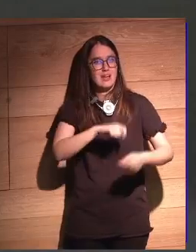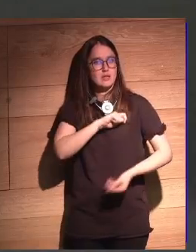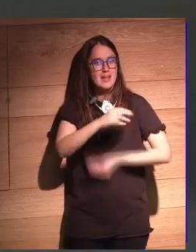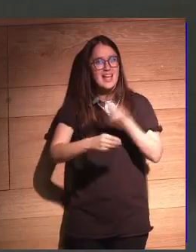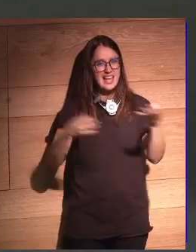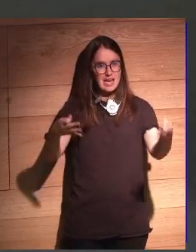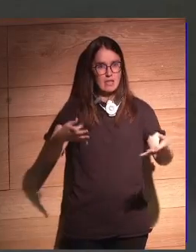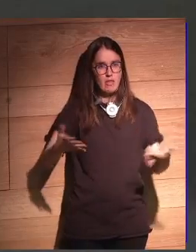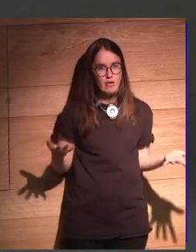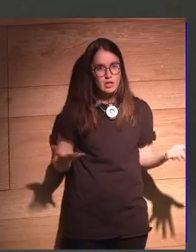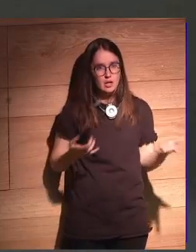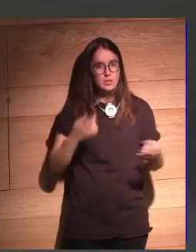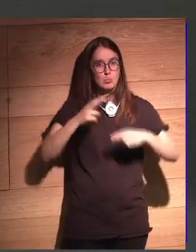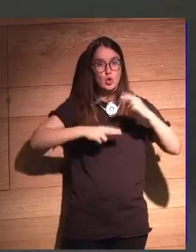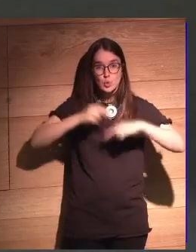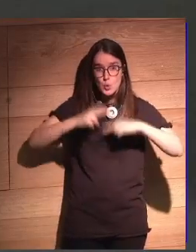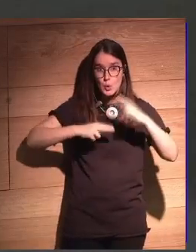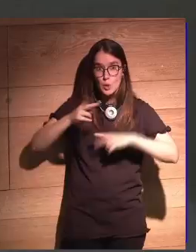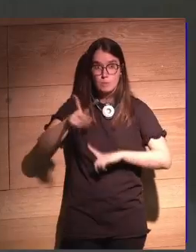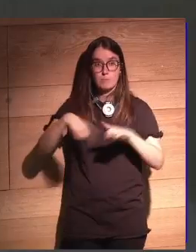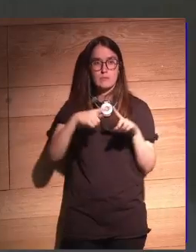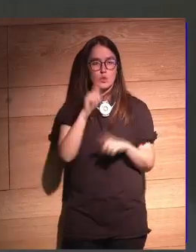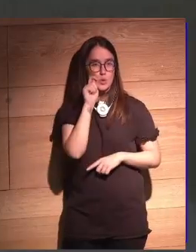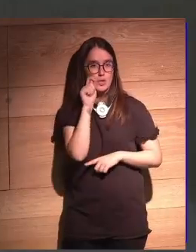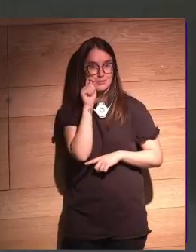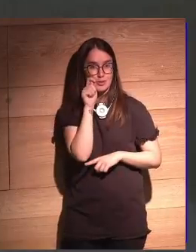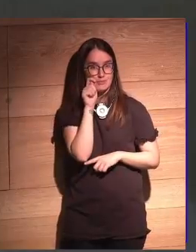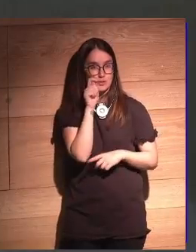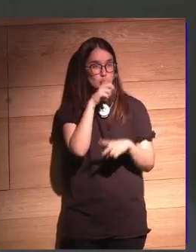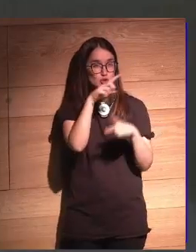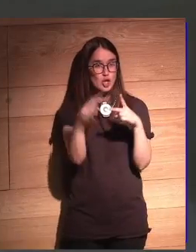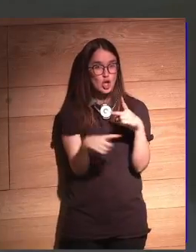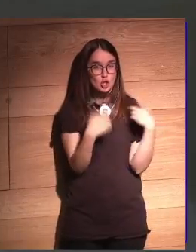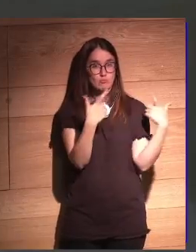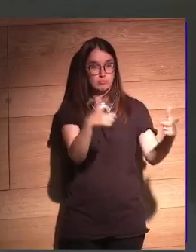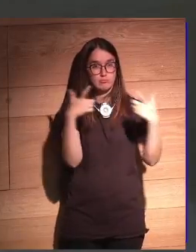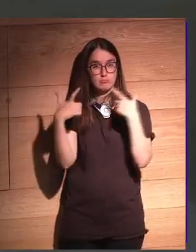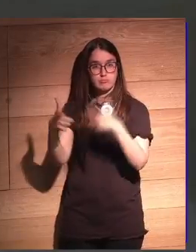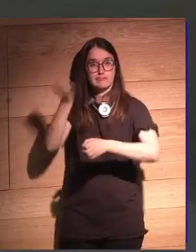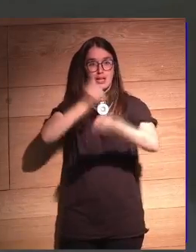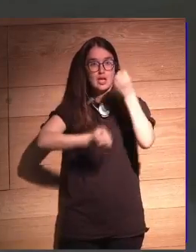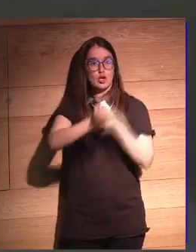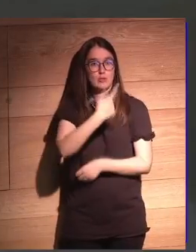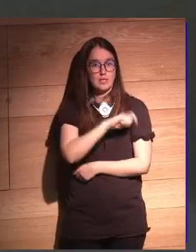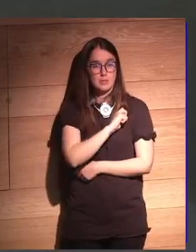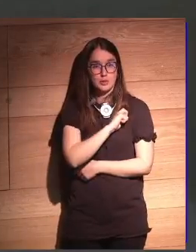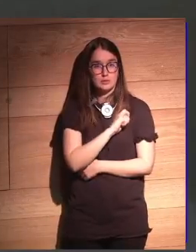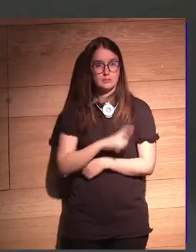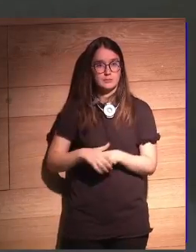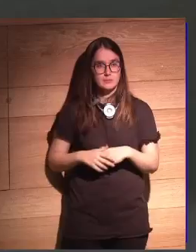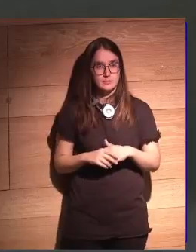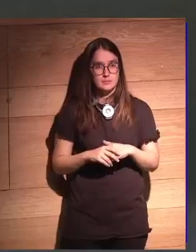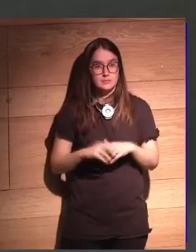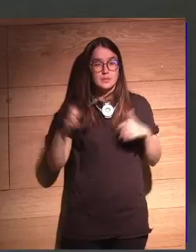trees off the ground and produce less olives and olive oil. So what are the goals of Spain? What is our industry?